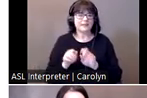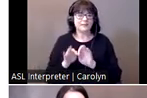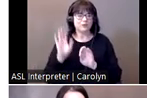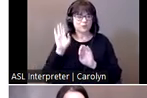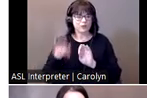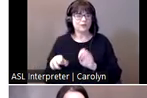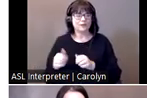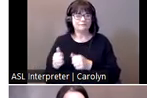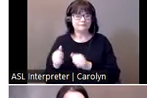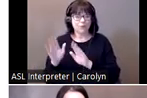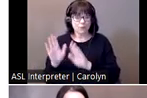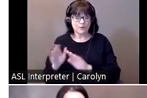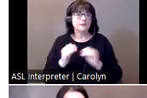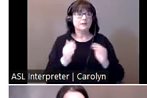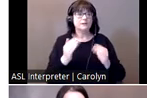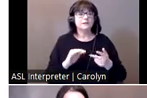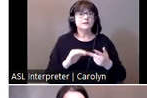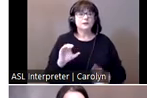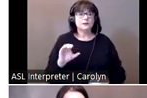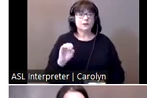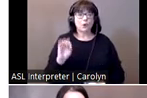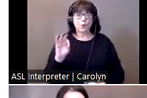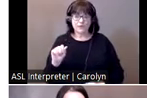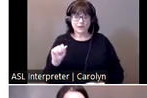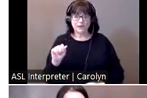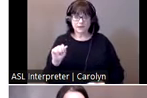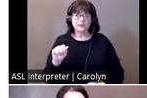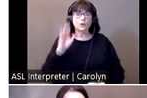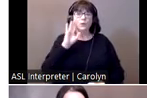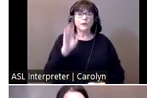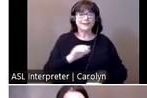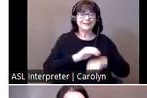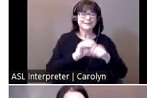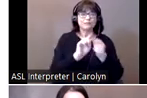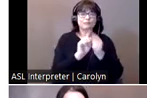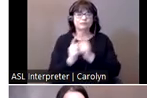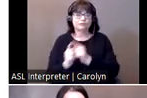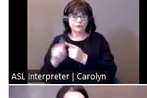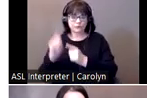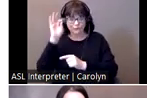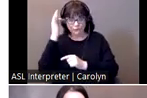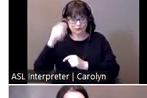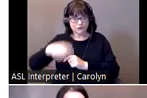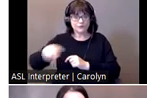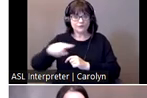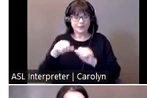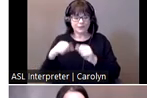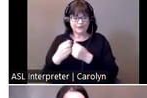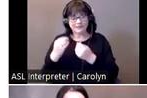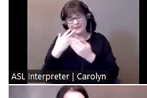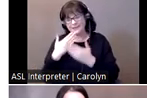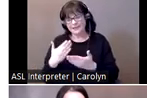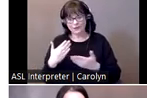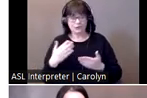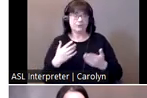COFA will be translating the webinar for the Francophone agencies. And so a big thanks to them as well. It takes a bit of time, obviously, for